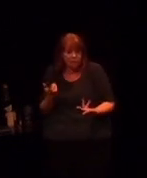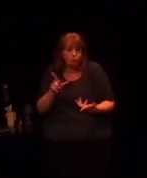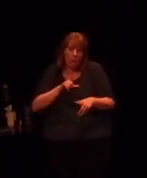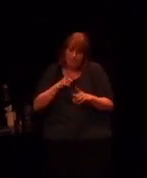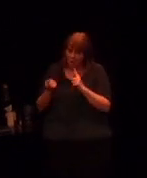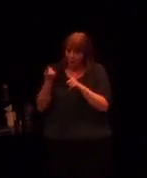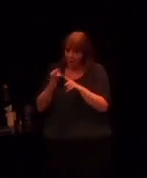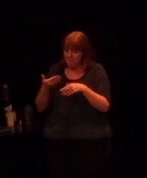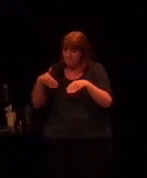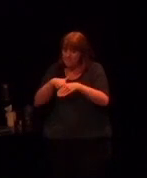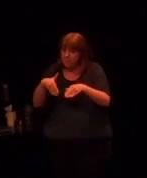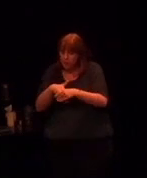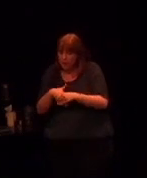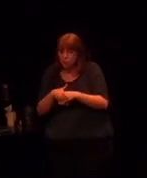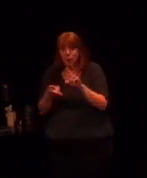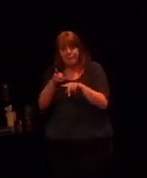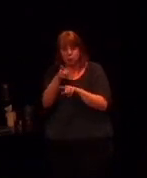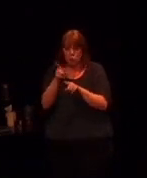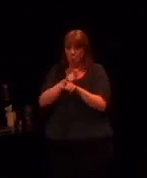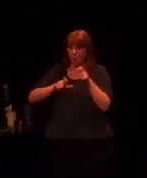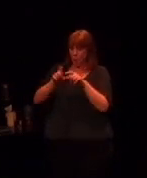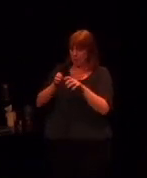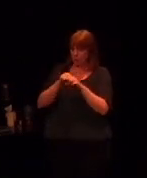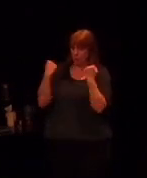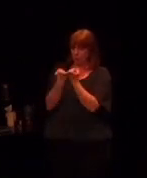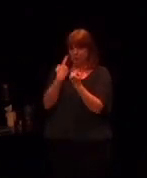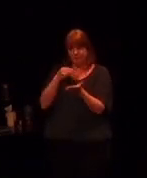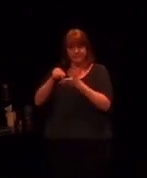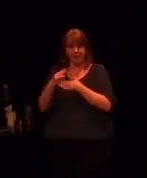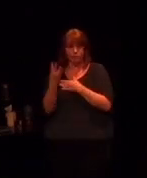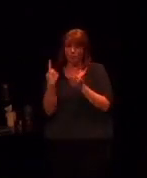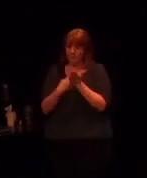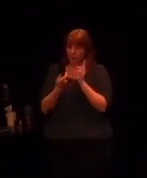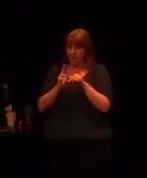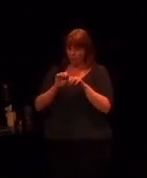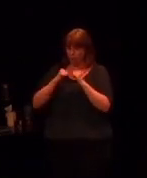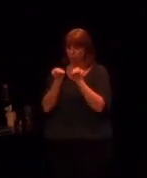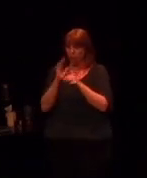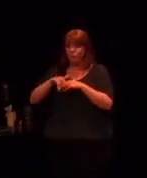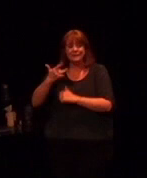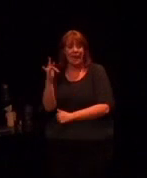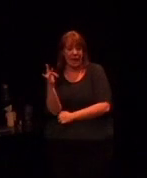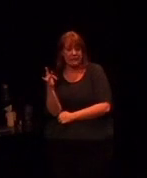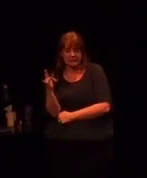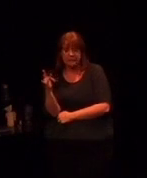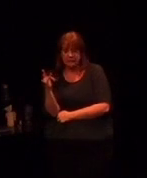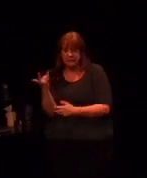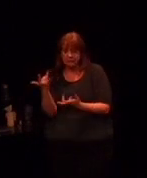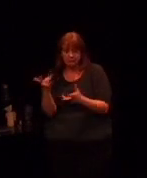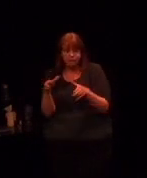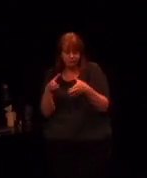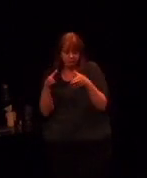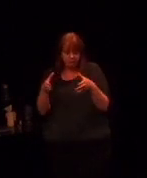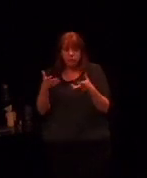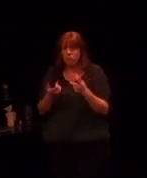other memberships. So if you're in a community group, you can come for £4 if you're in a group of 10 people. So there's other things that we do as well,